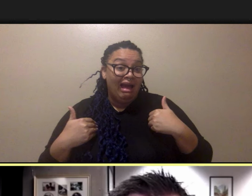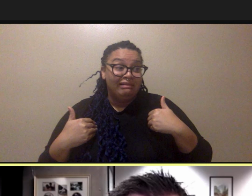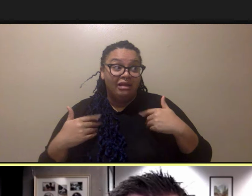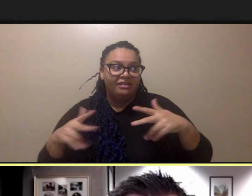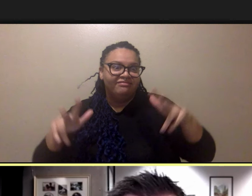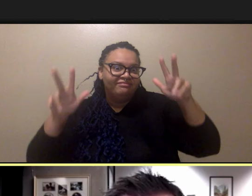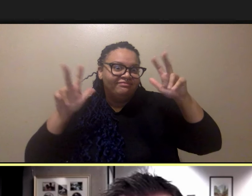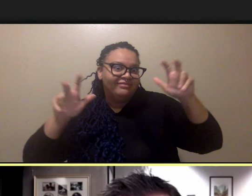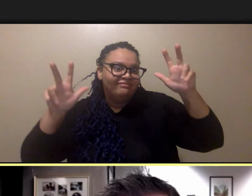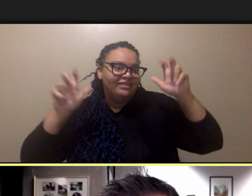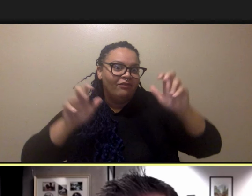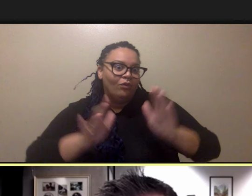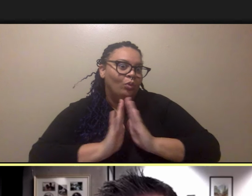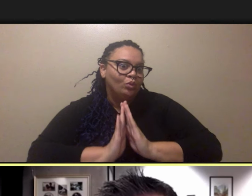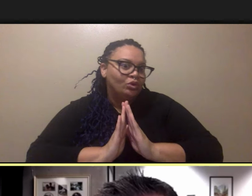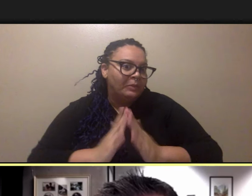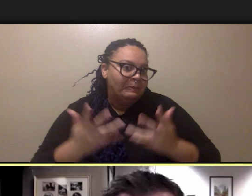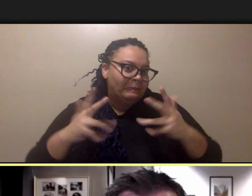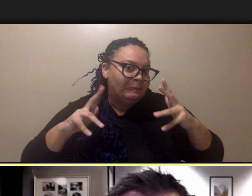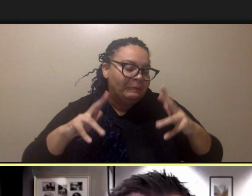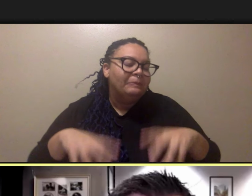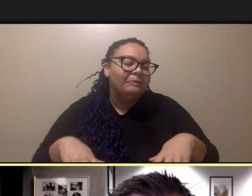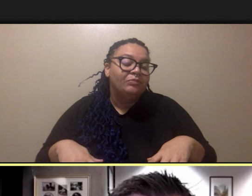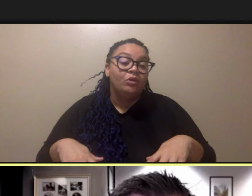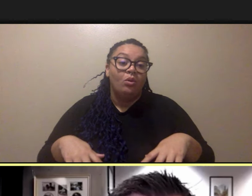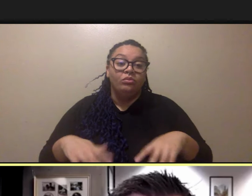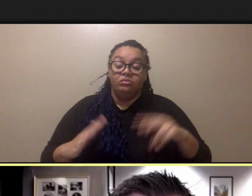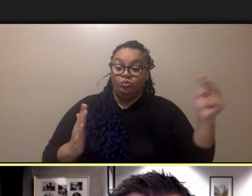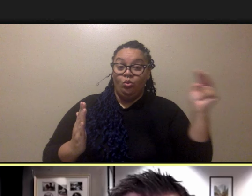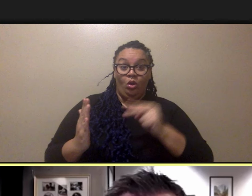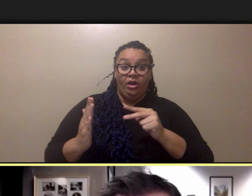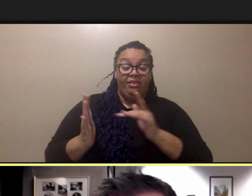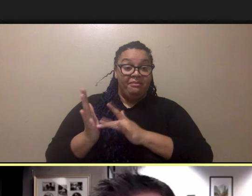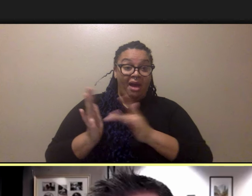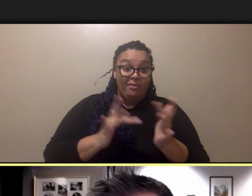worship. And so they thought, these, according to the Bible,